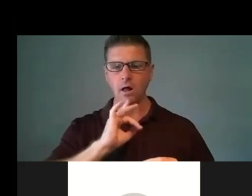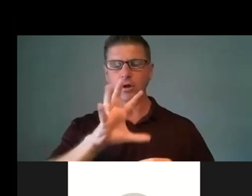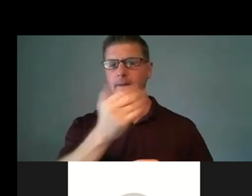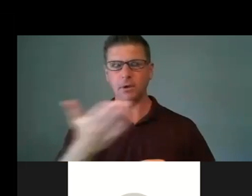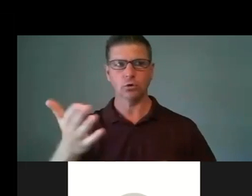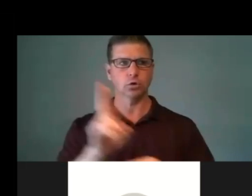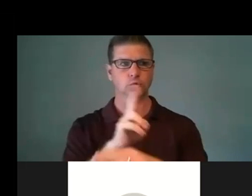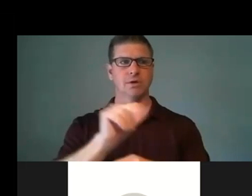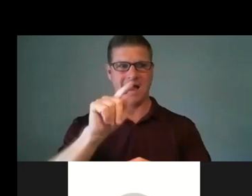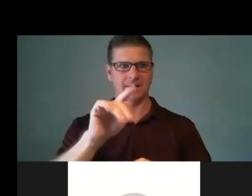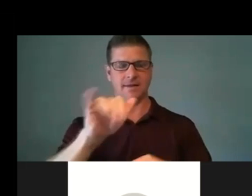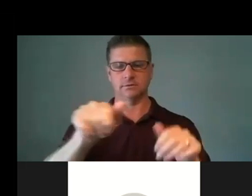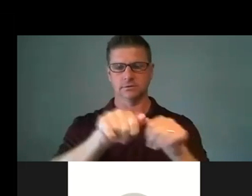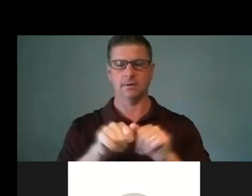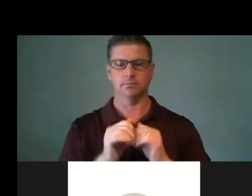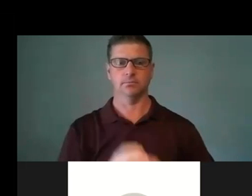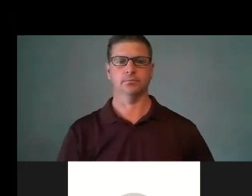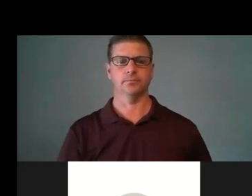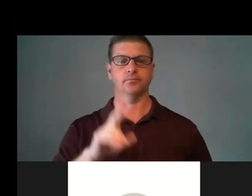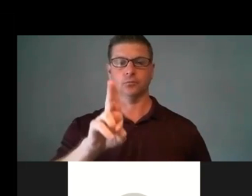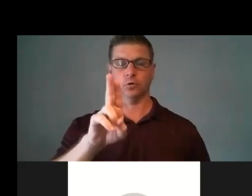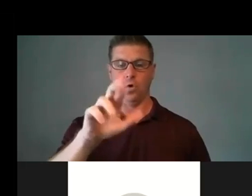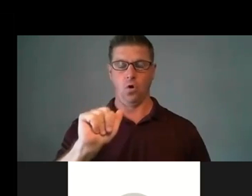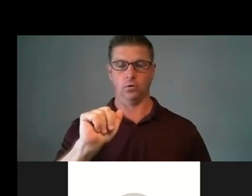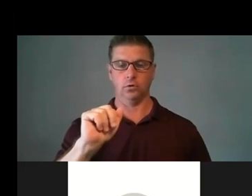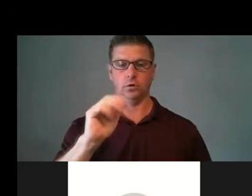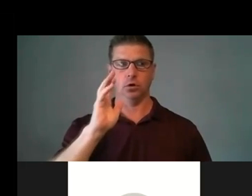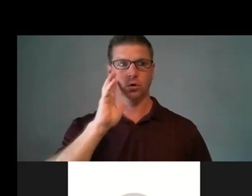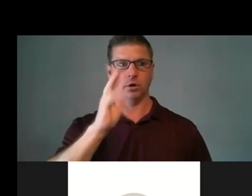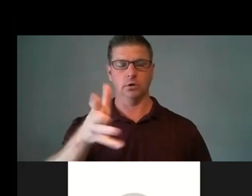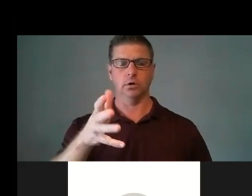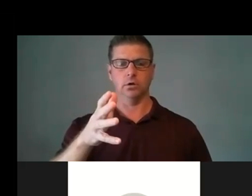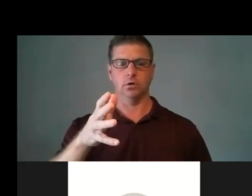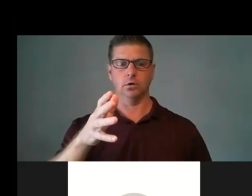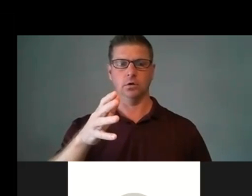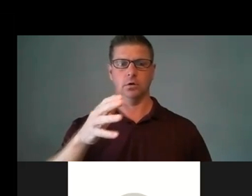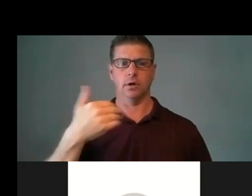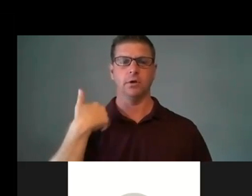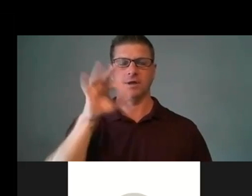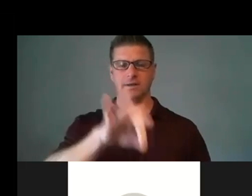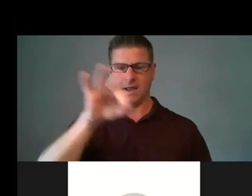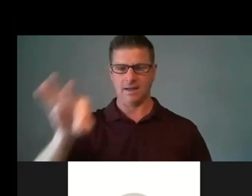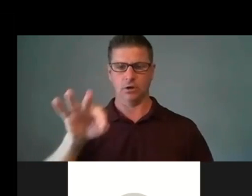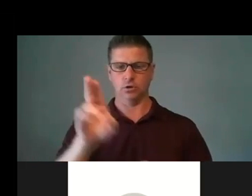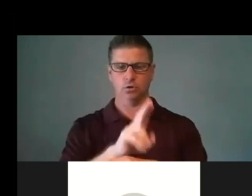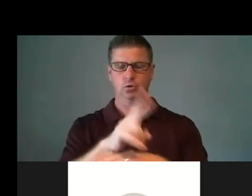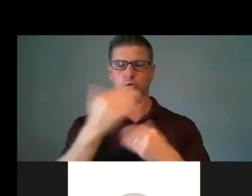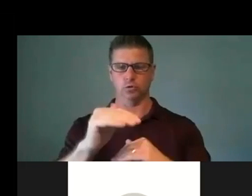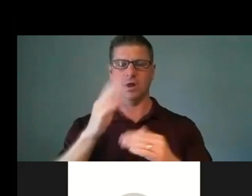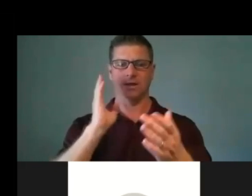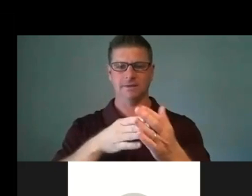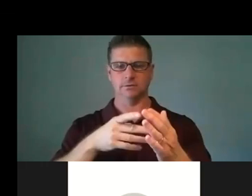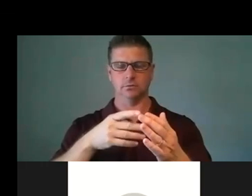used at the site. The URA will record a 99-year use restriction against the